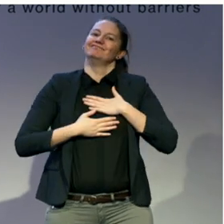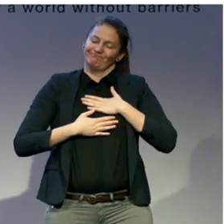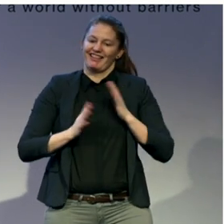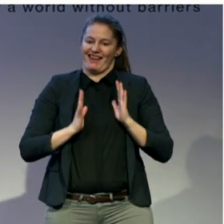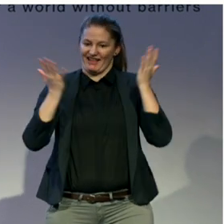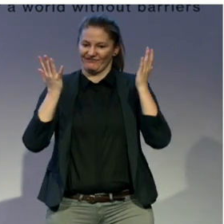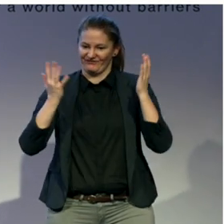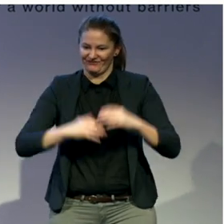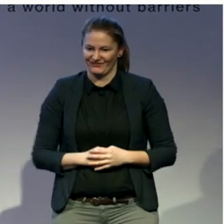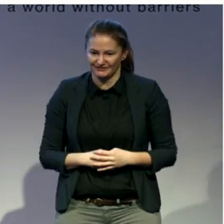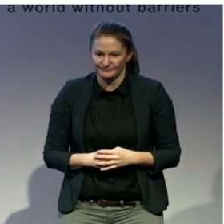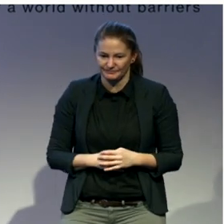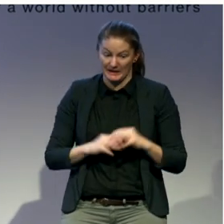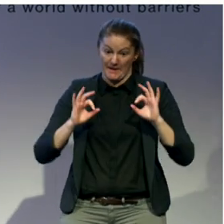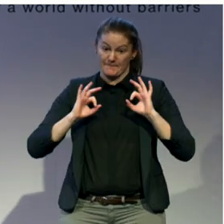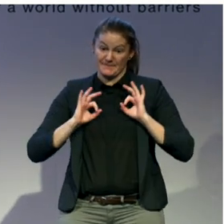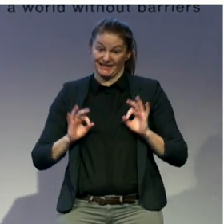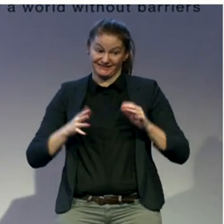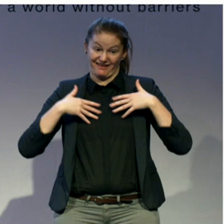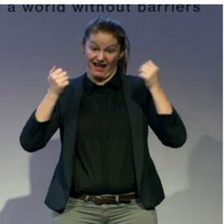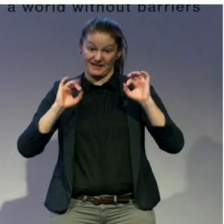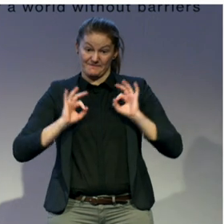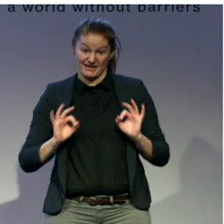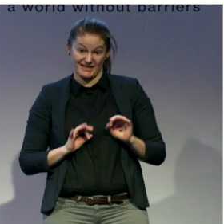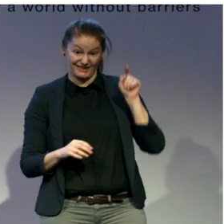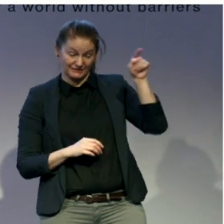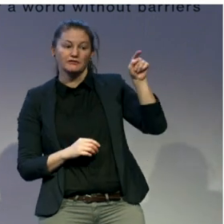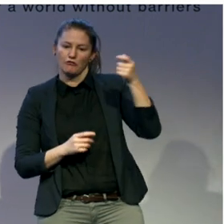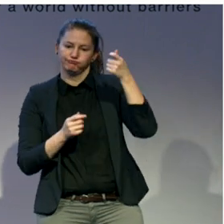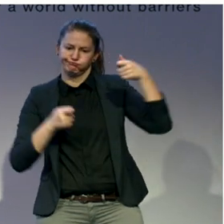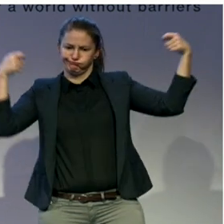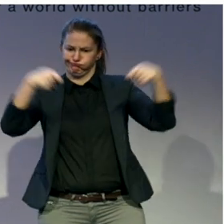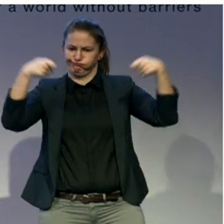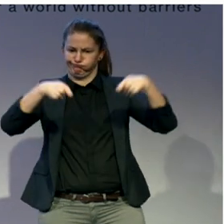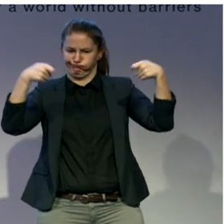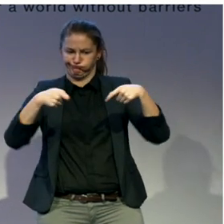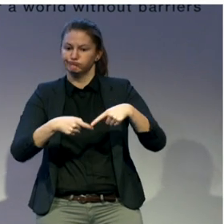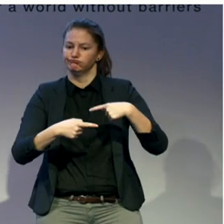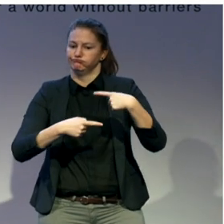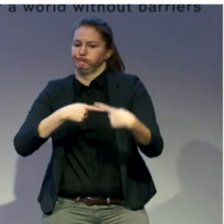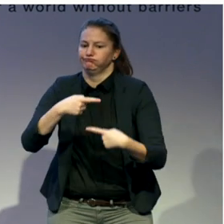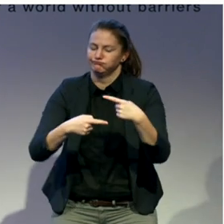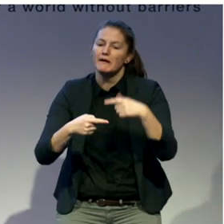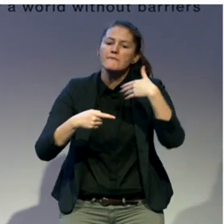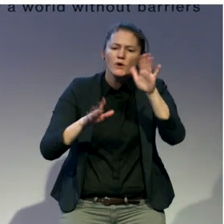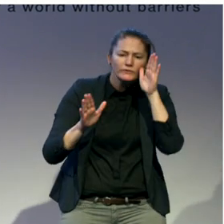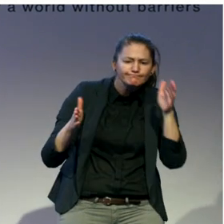professional approaches that focus in personal growth and rely on lived experience.